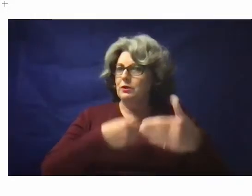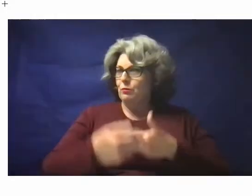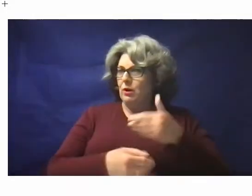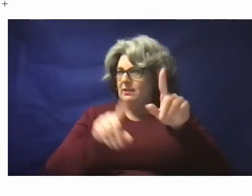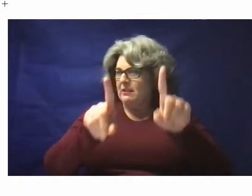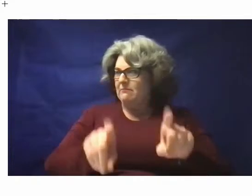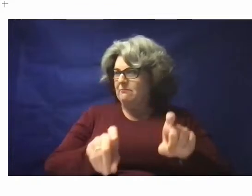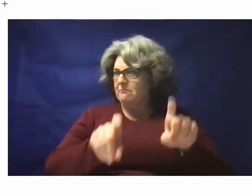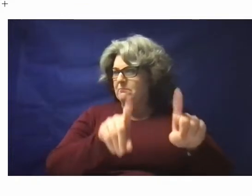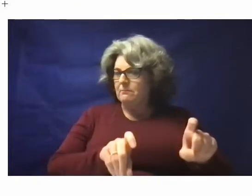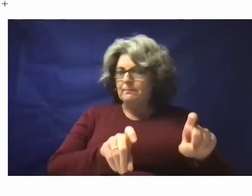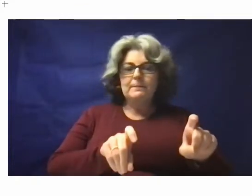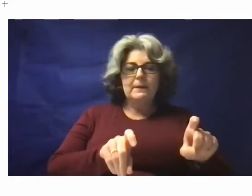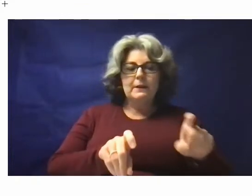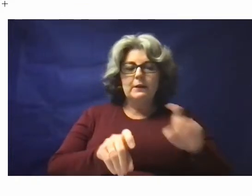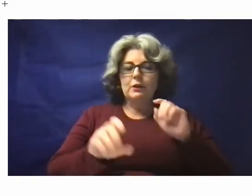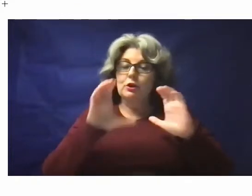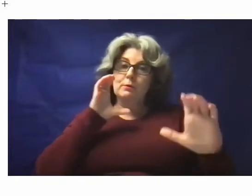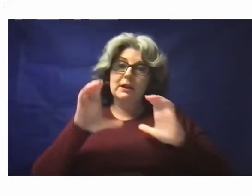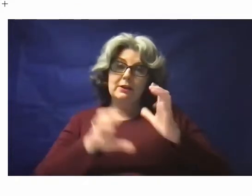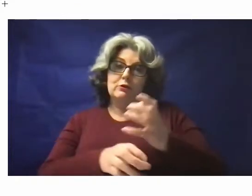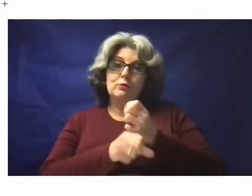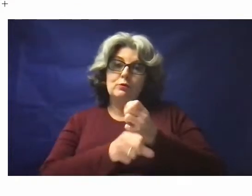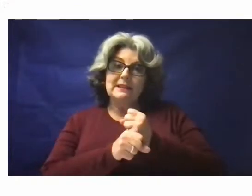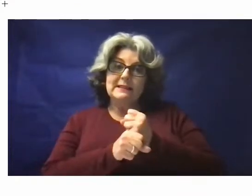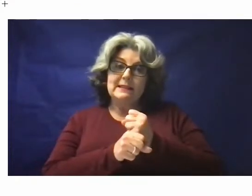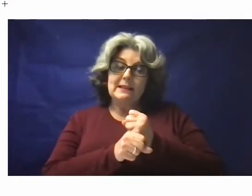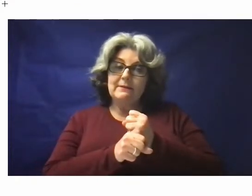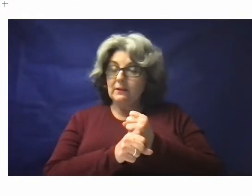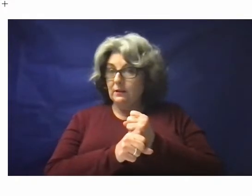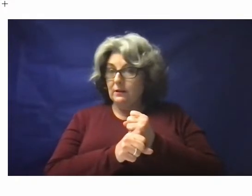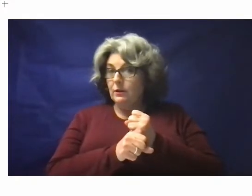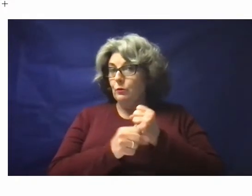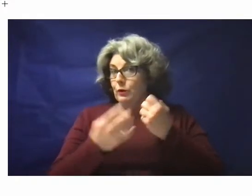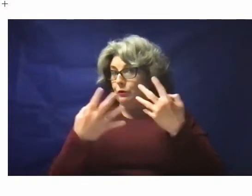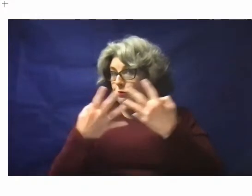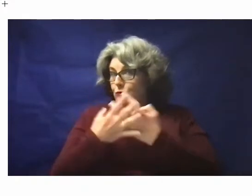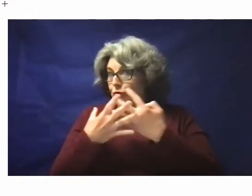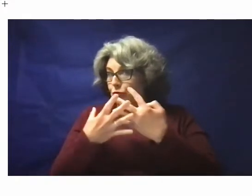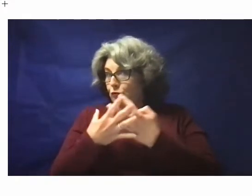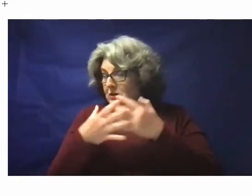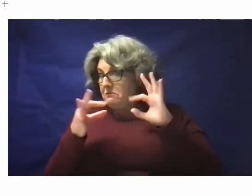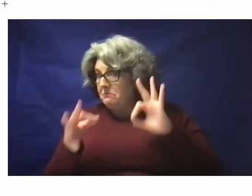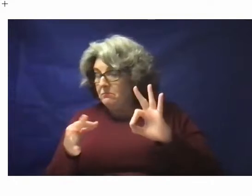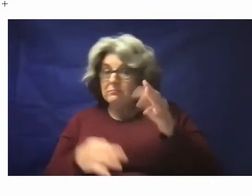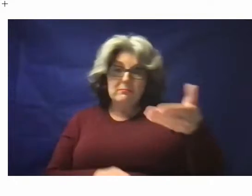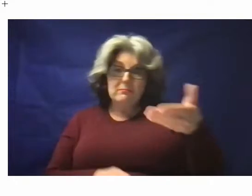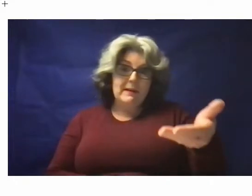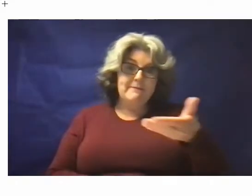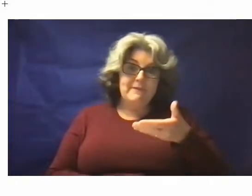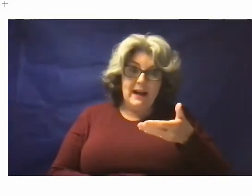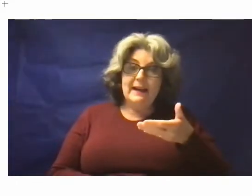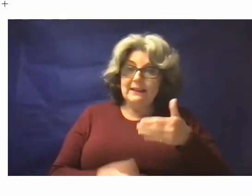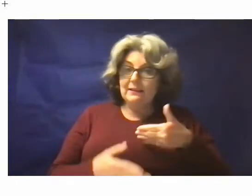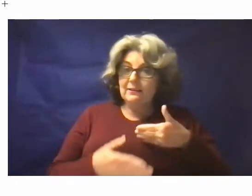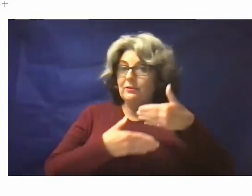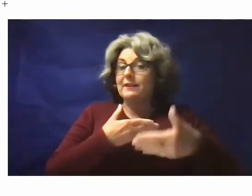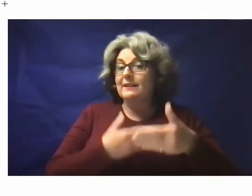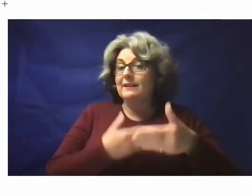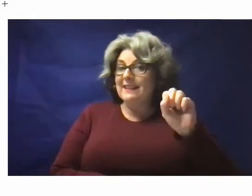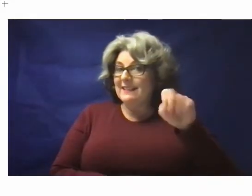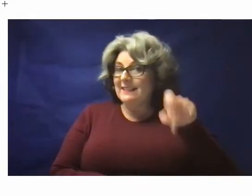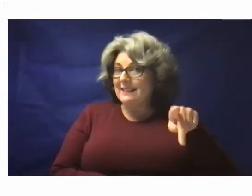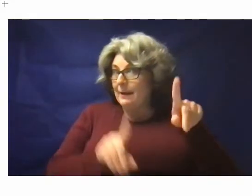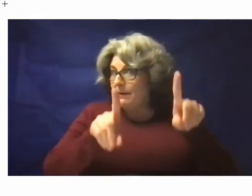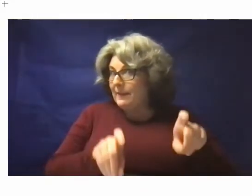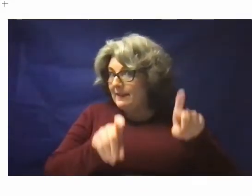be getting communication. First, when you're screened in, then when you're invited to the next step of the assessment,